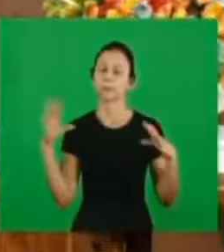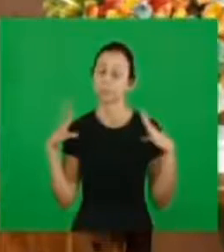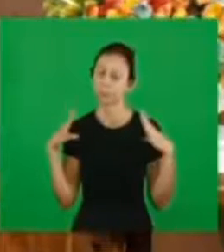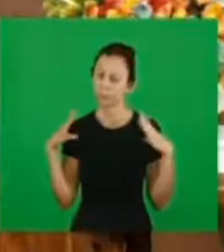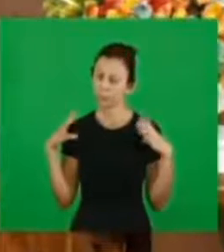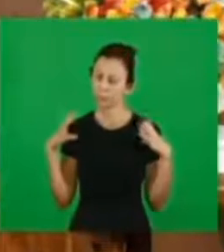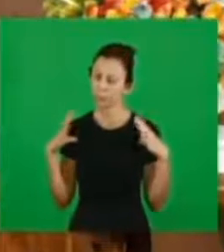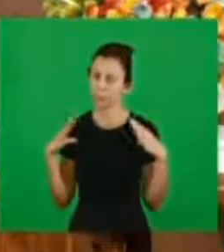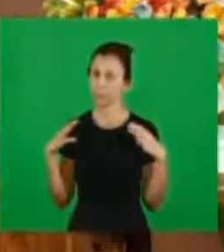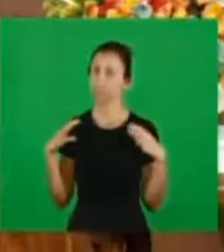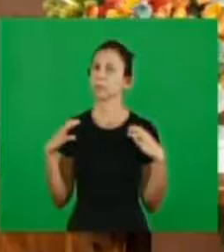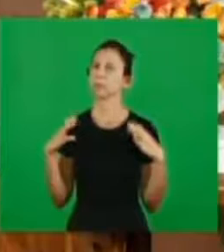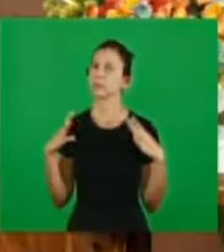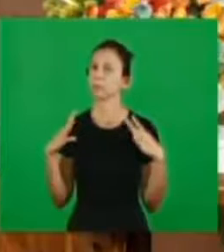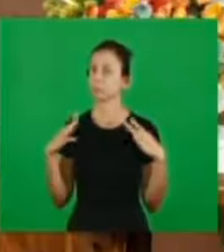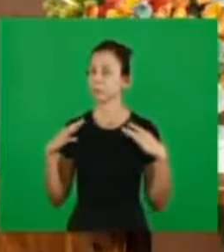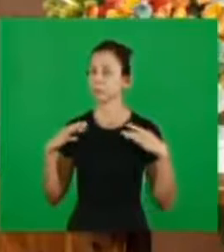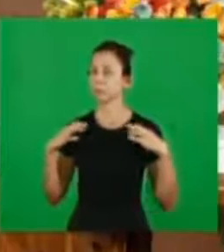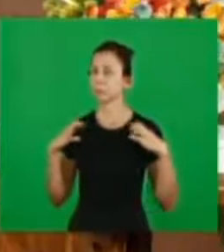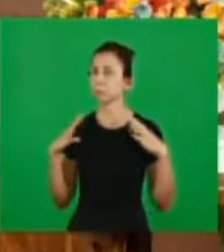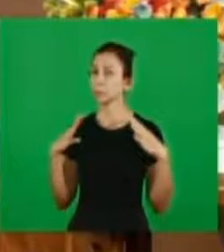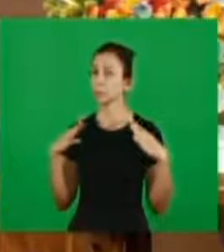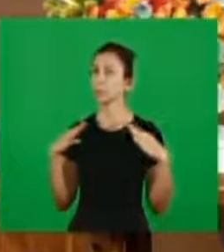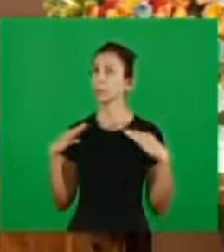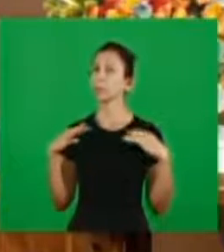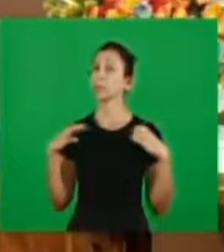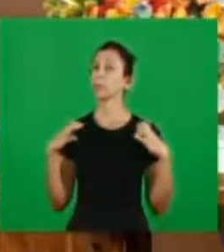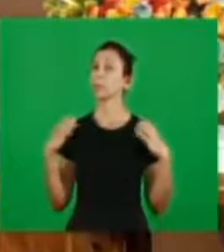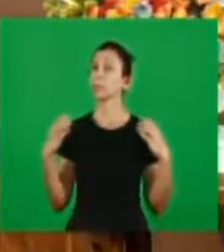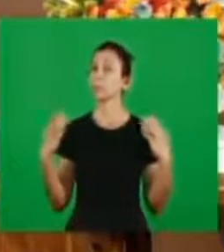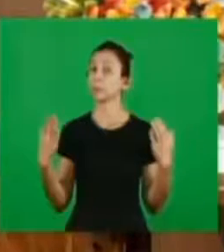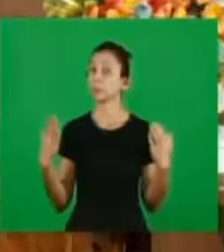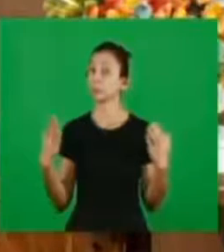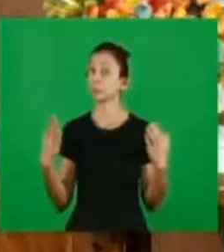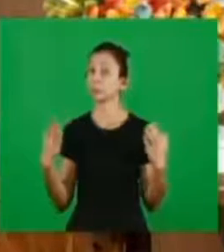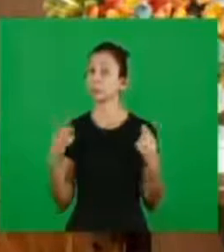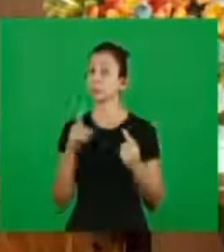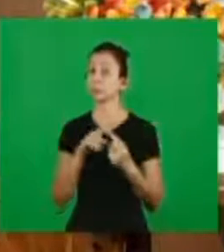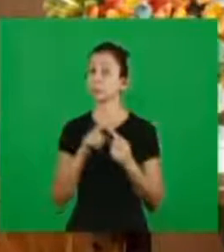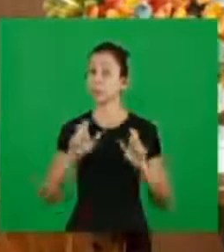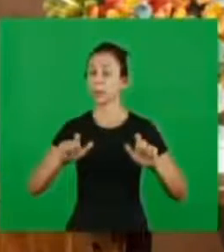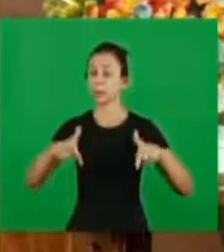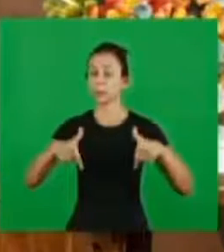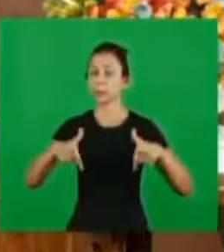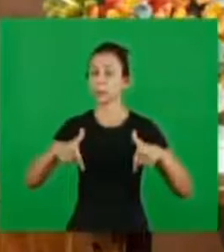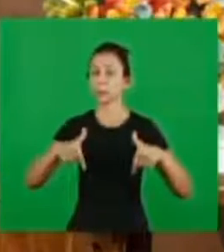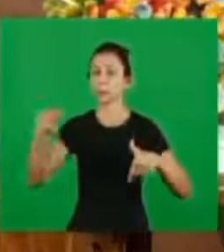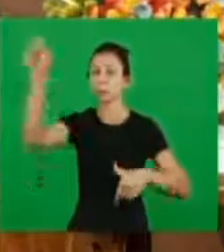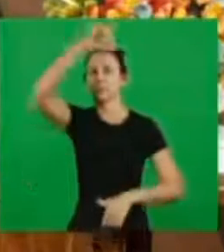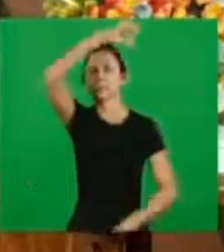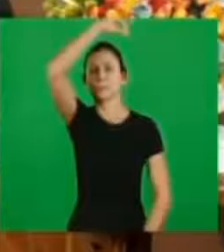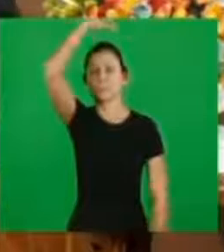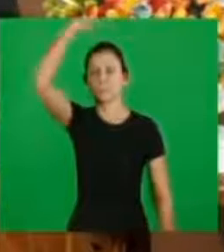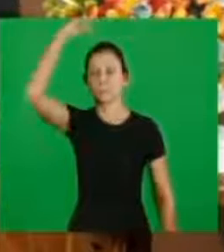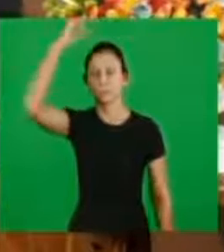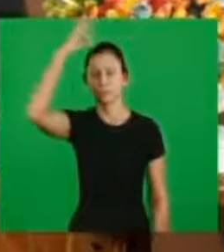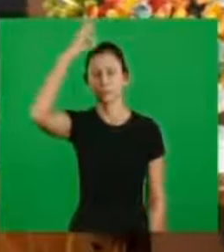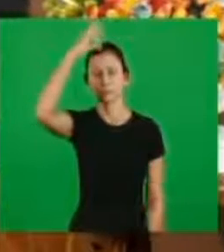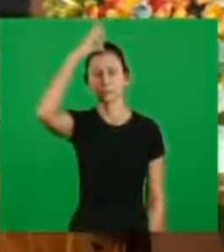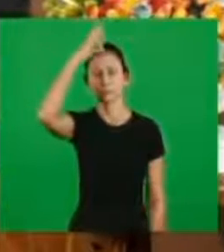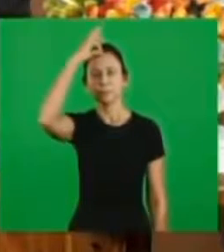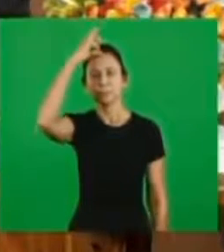that the angel of the church, when he directs to, is directing to an operation of the Holy Spirit. And the